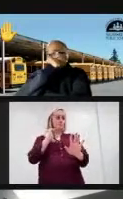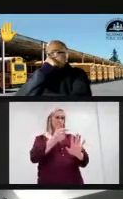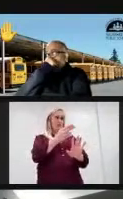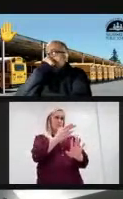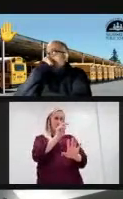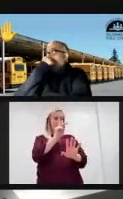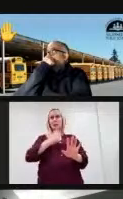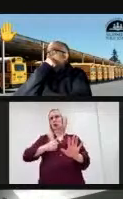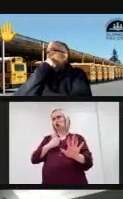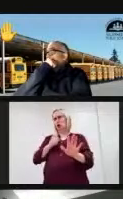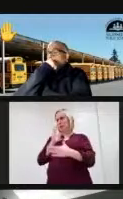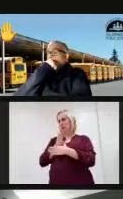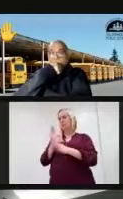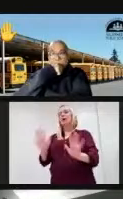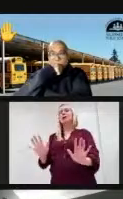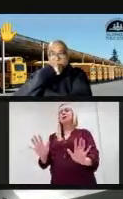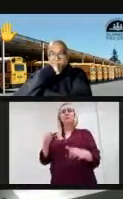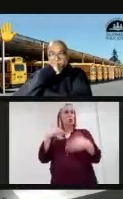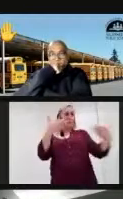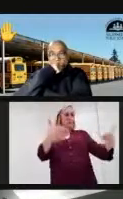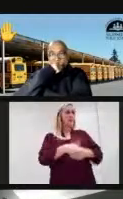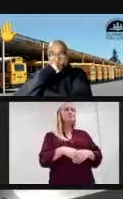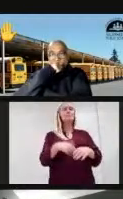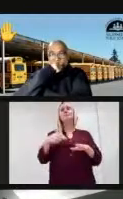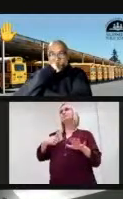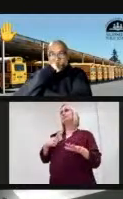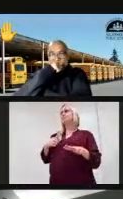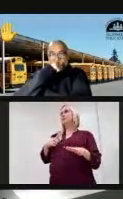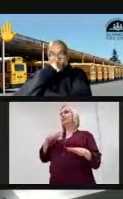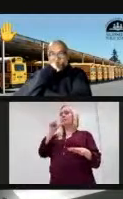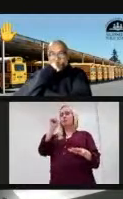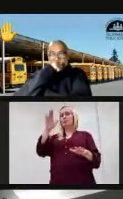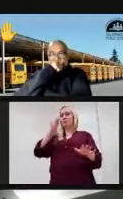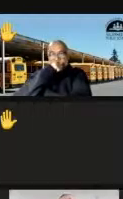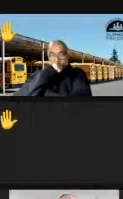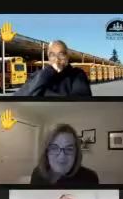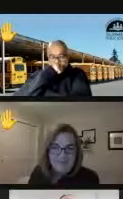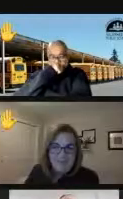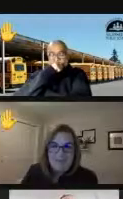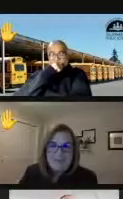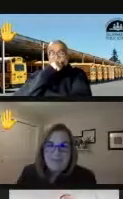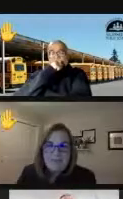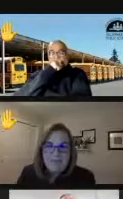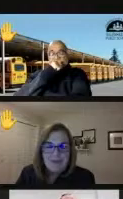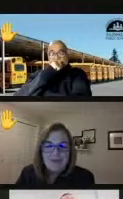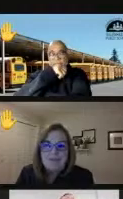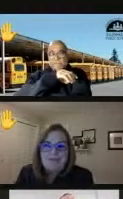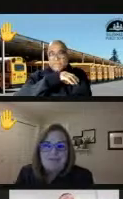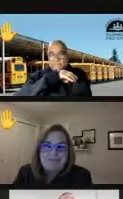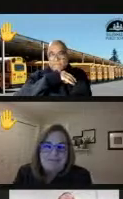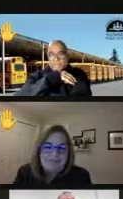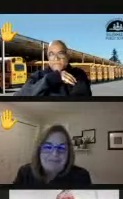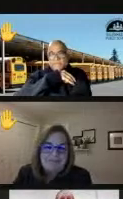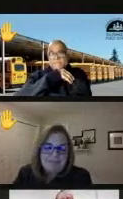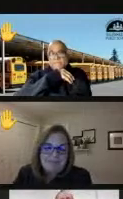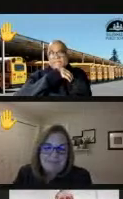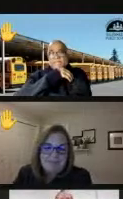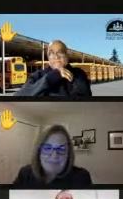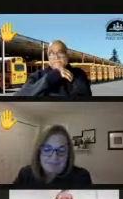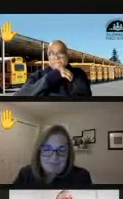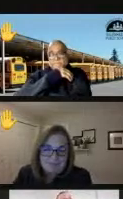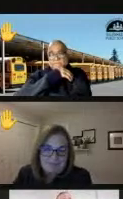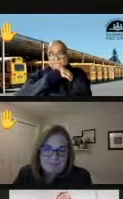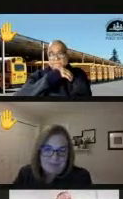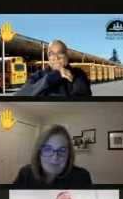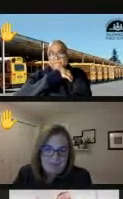I'm sorry. Go ahead. I was just, and it's not my, it's really not my place to argue, so I don't want to argue, but I do want to share, as